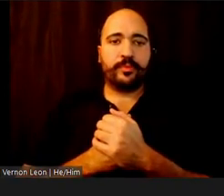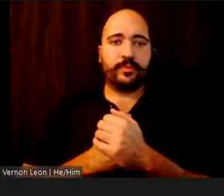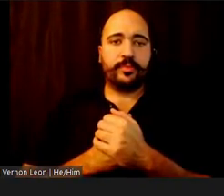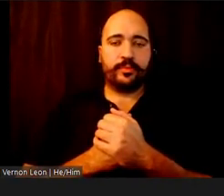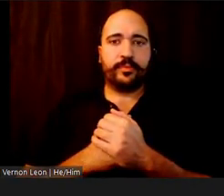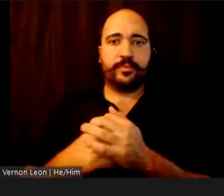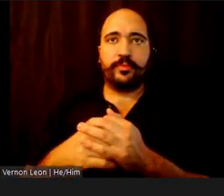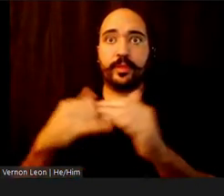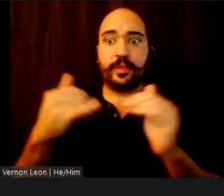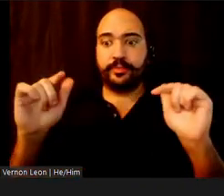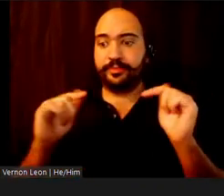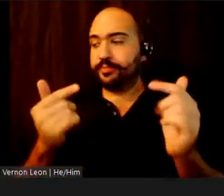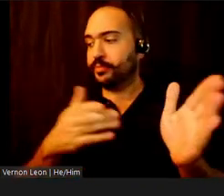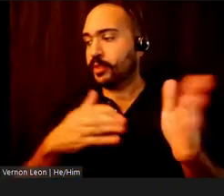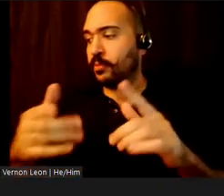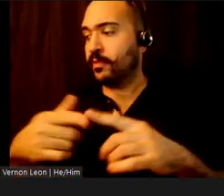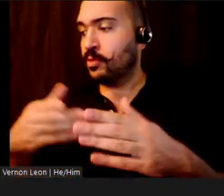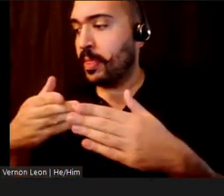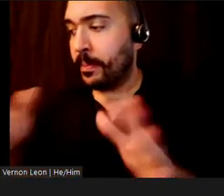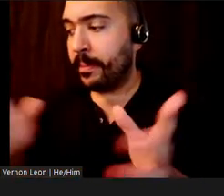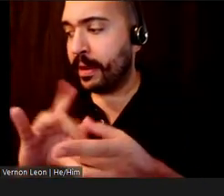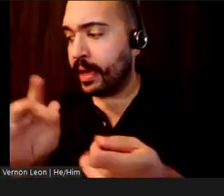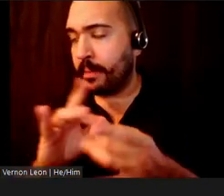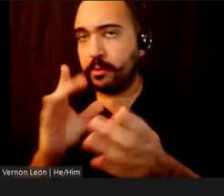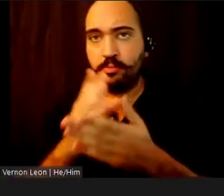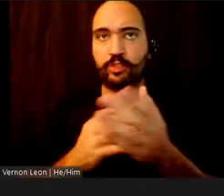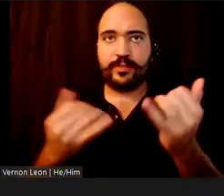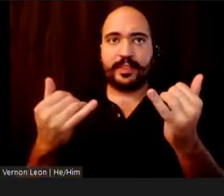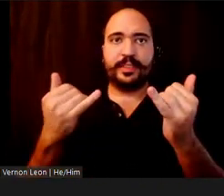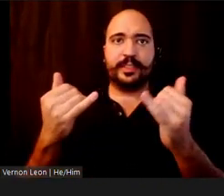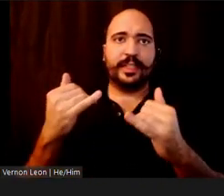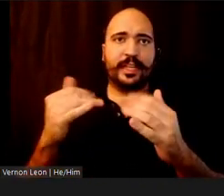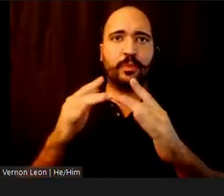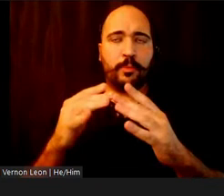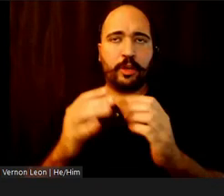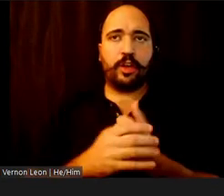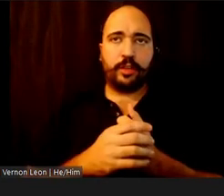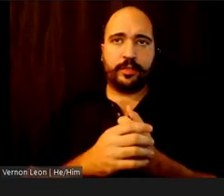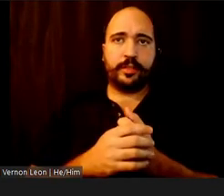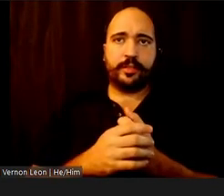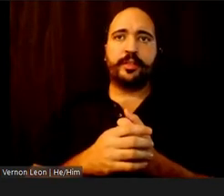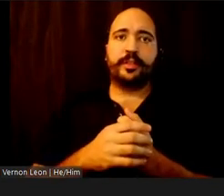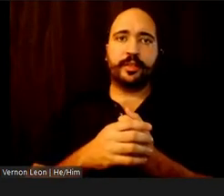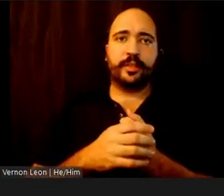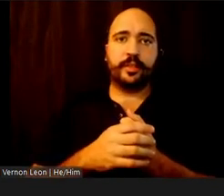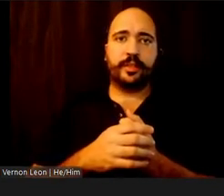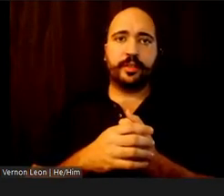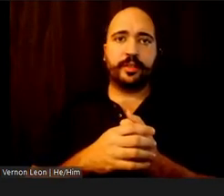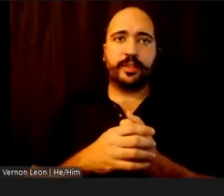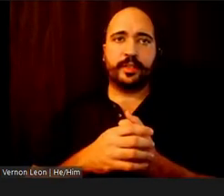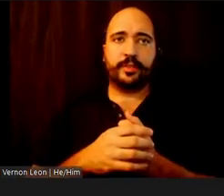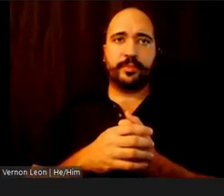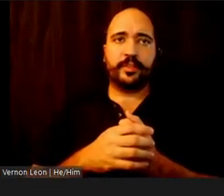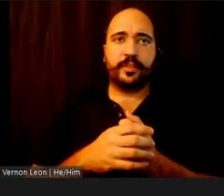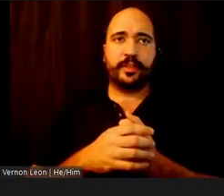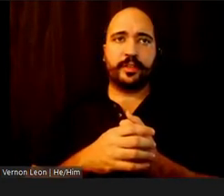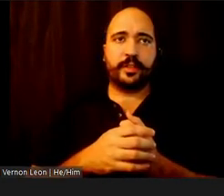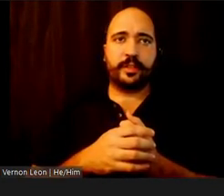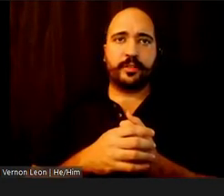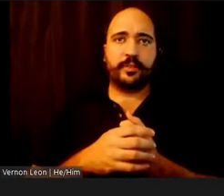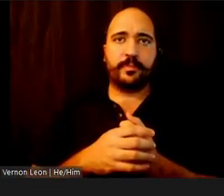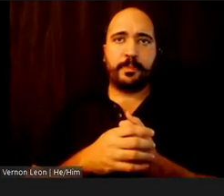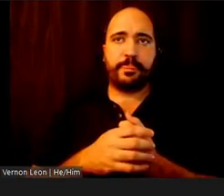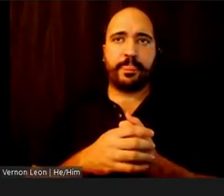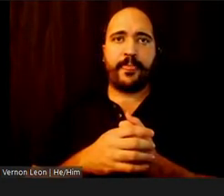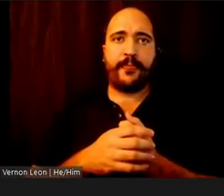We will now move to the public comment portion of today's webinar. We encourage anyone joining via Zoom or live stream